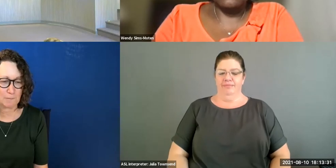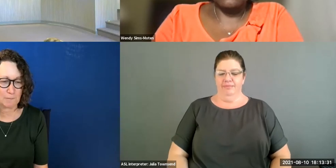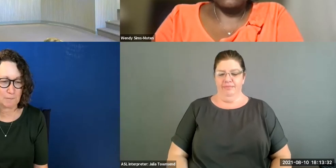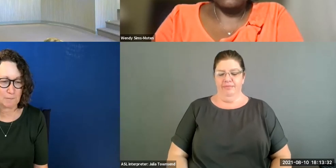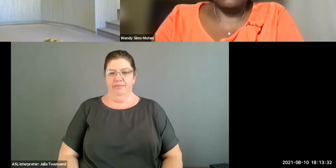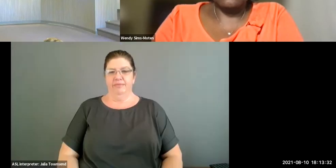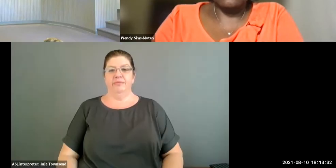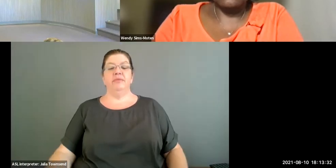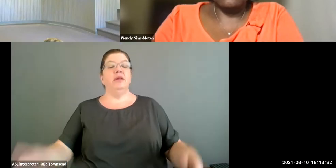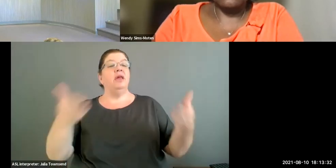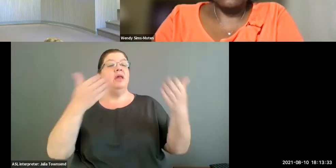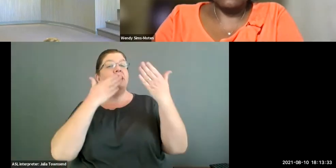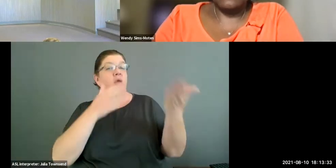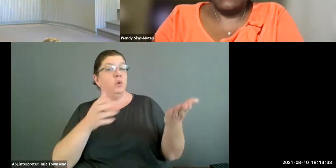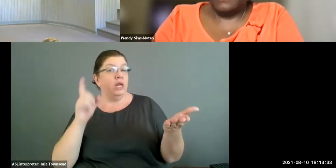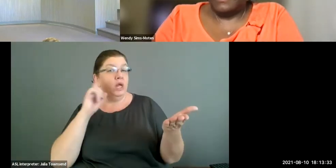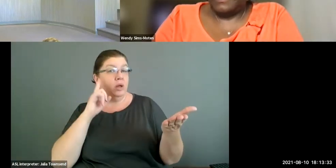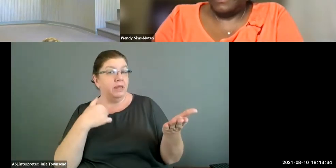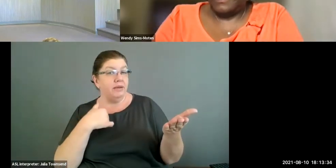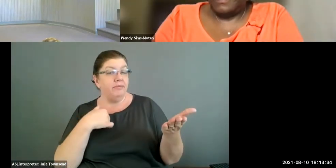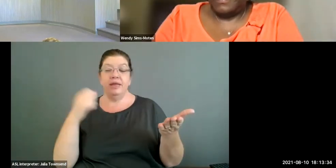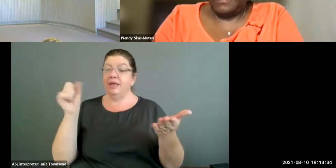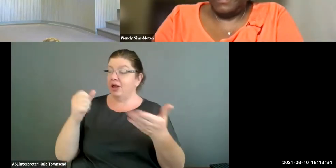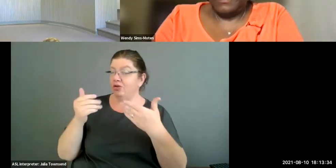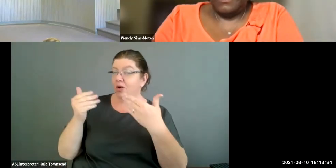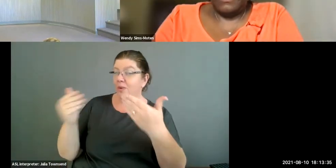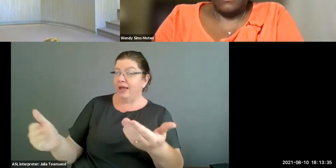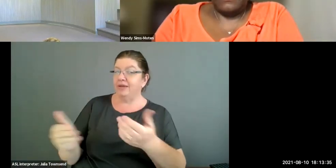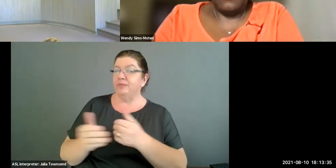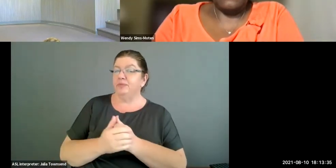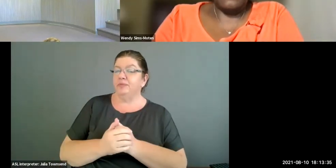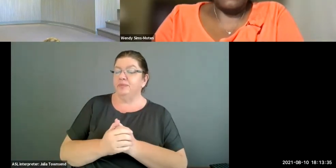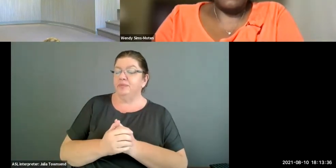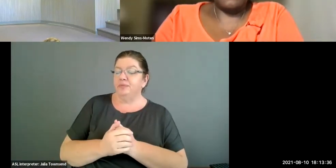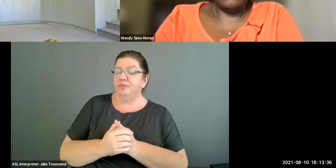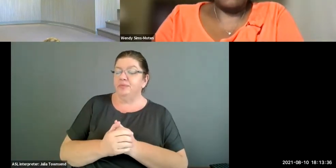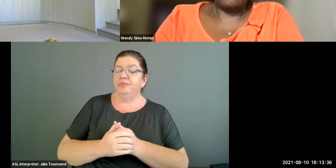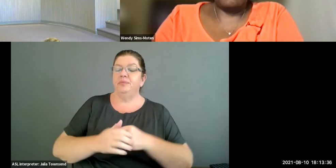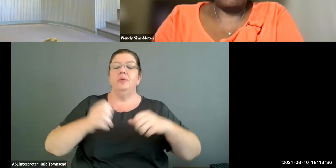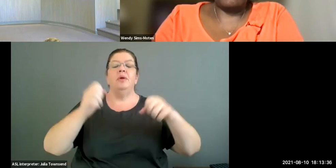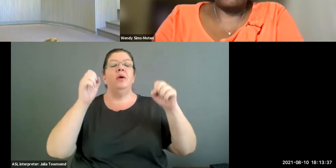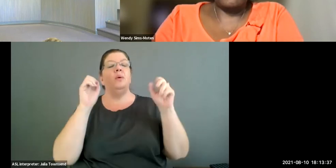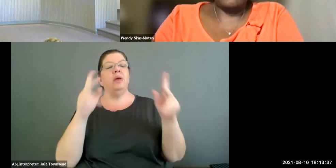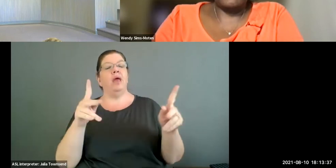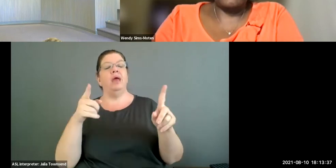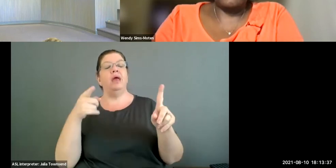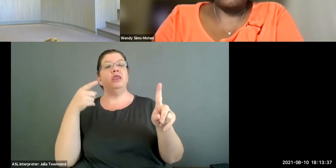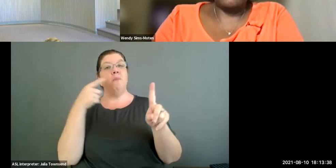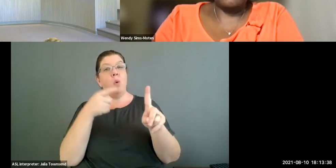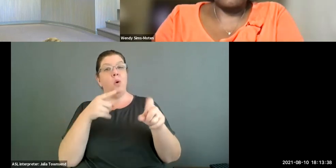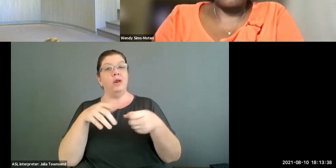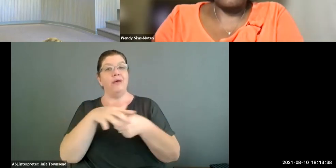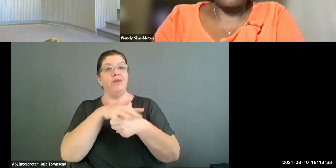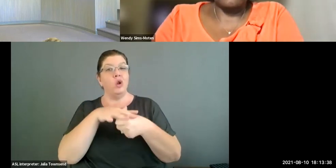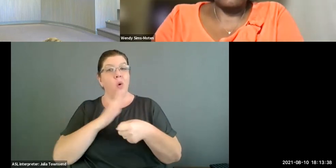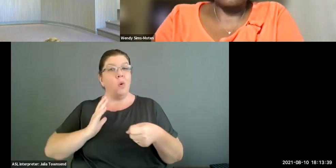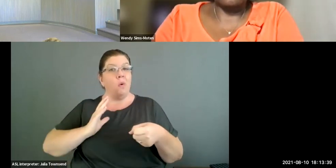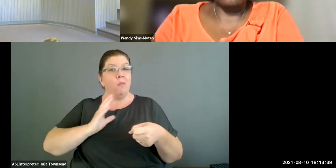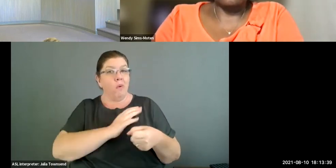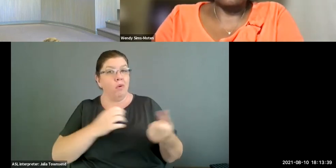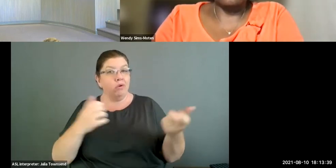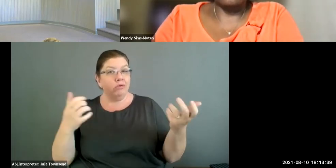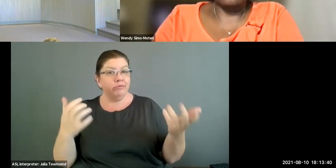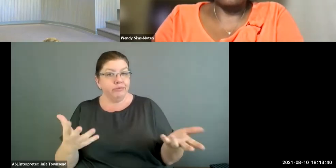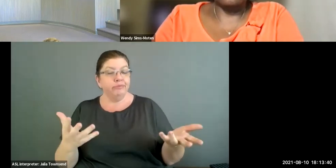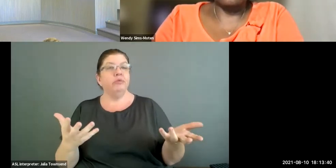Thank you. Can you hear me? Yes, go ahead. Hello. Okay. The point of a local board is